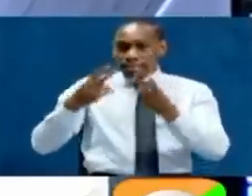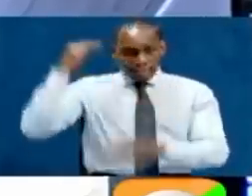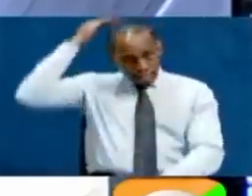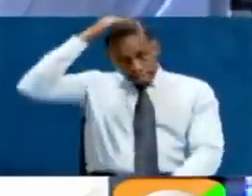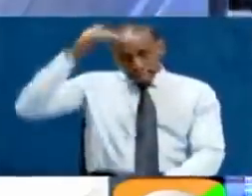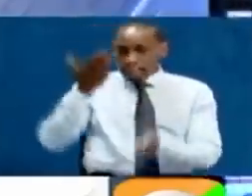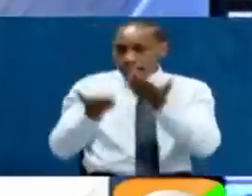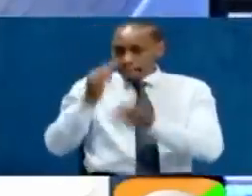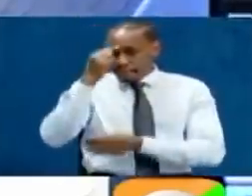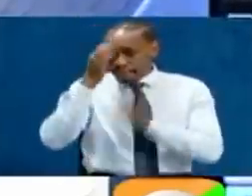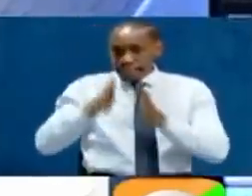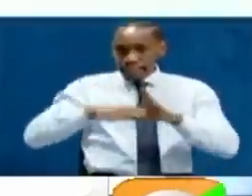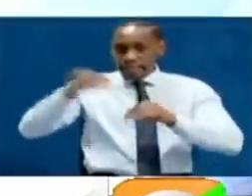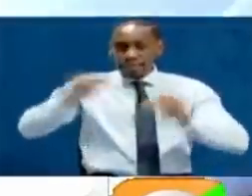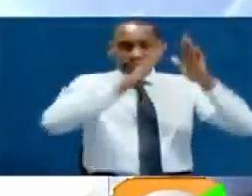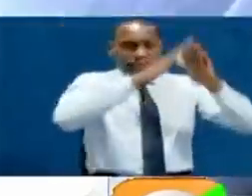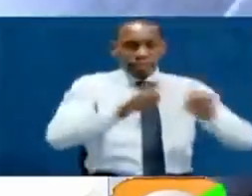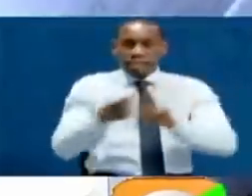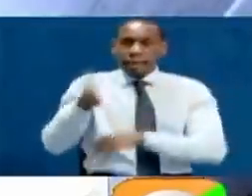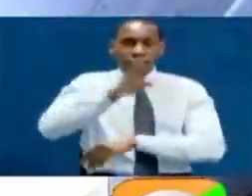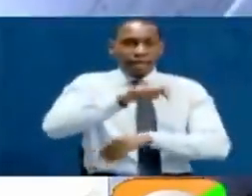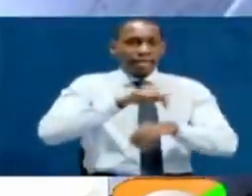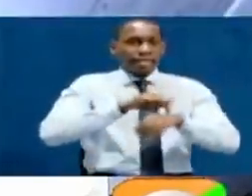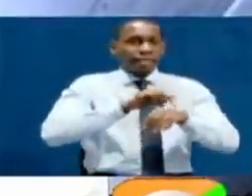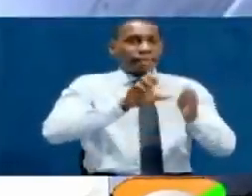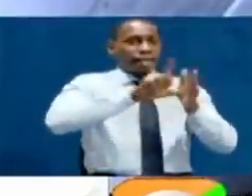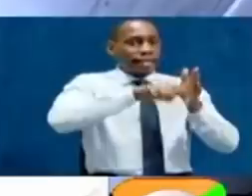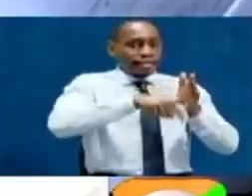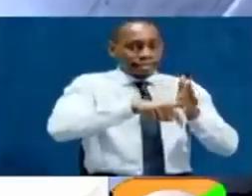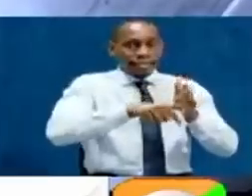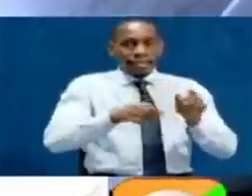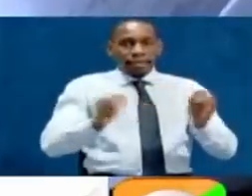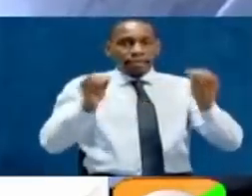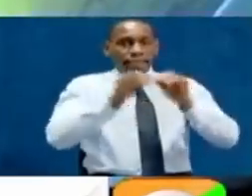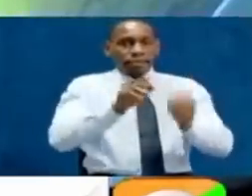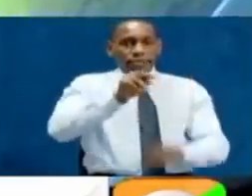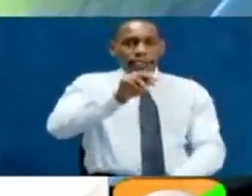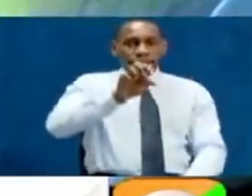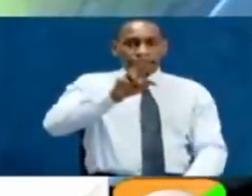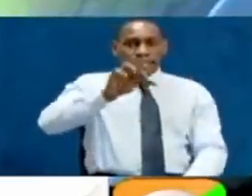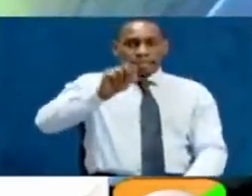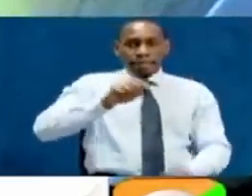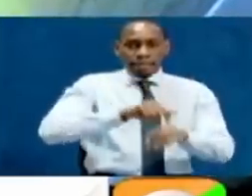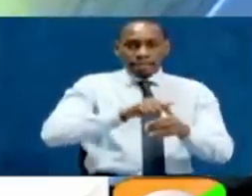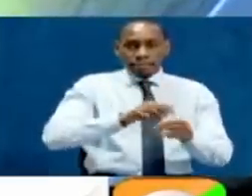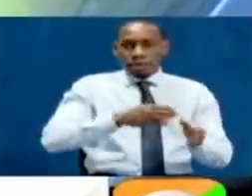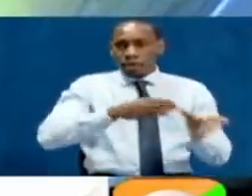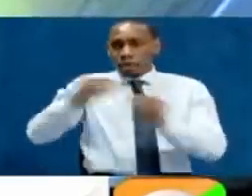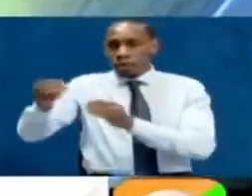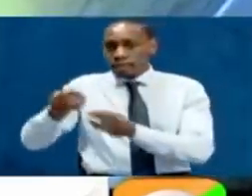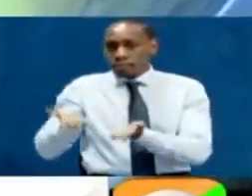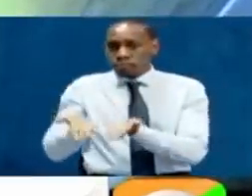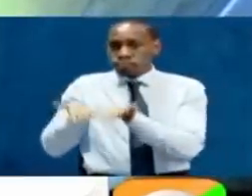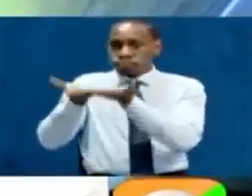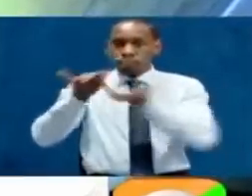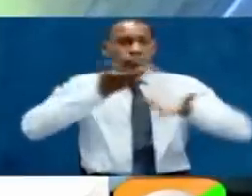or Asian origin leaves the apartment and comes back minutes later, only to bump into Kevin Omwenga as he was heading to the lift.